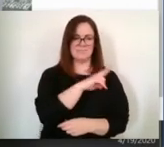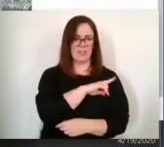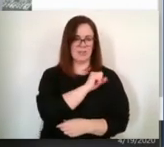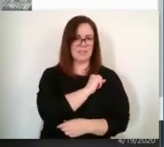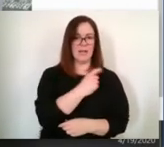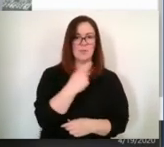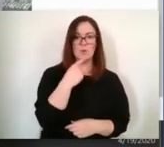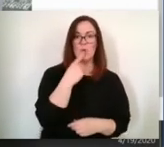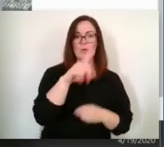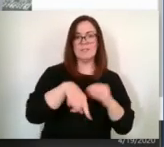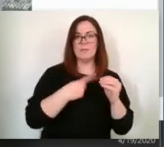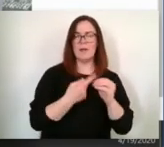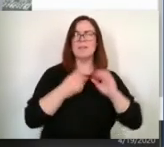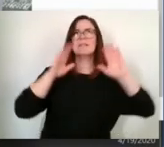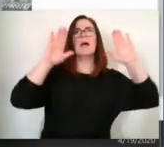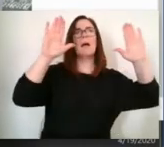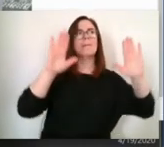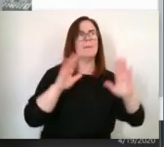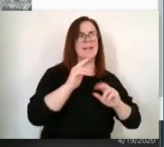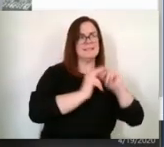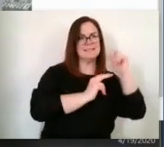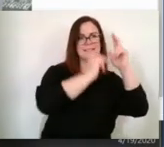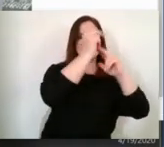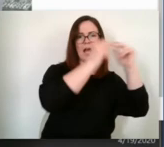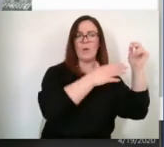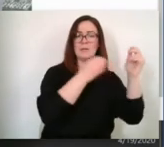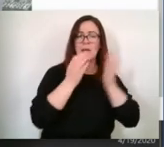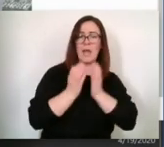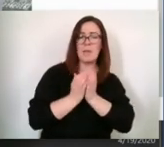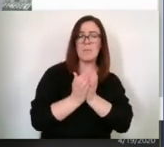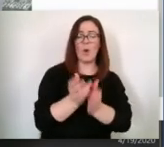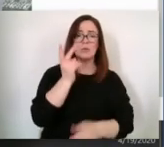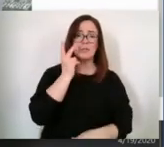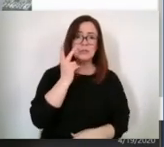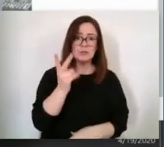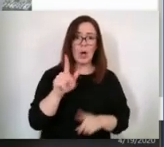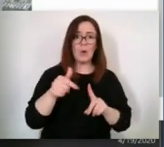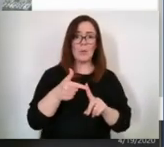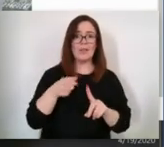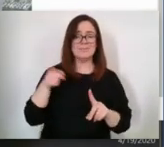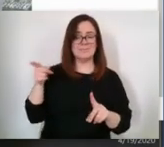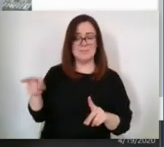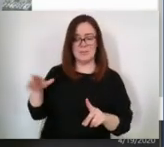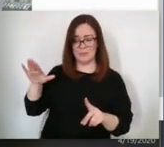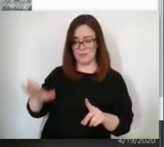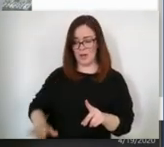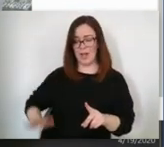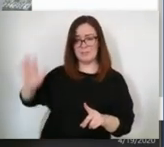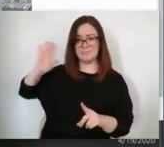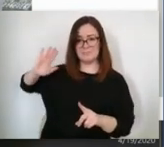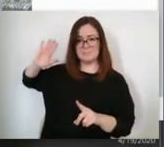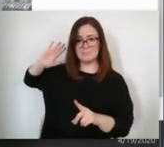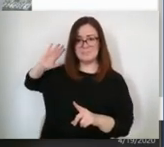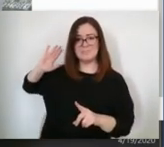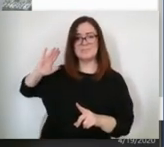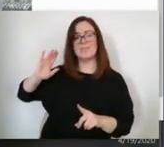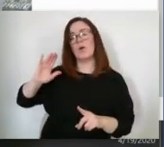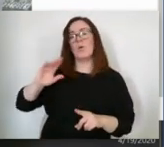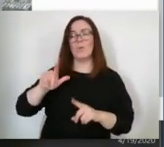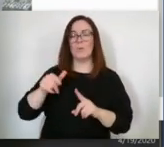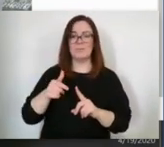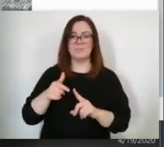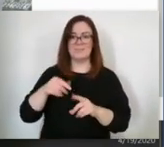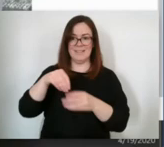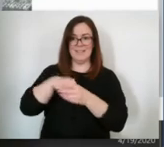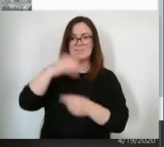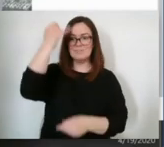great towers and the ship he'd seen as a child in the parades of his village at Rodovalenti Towers that were